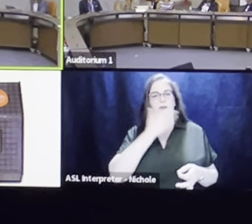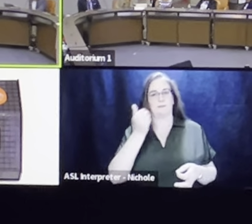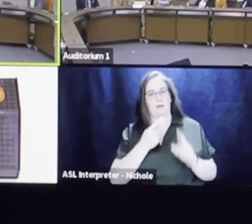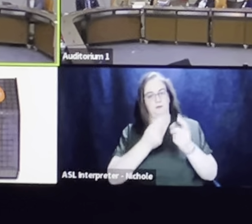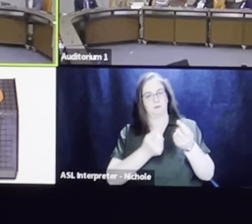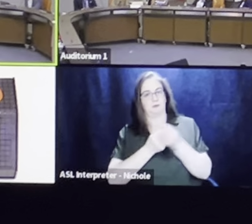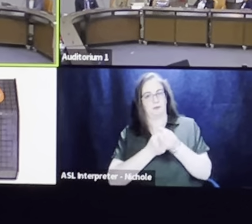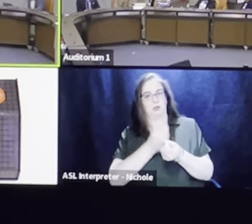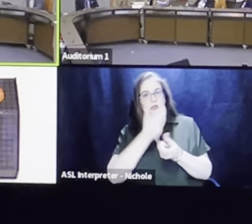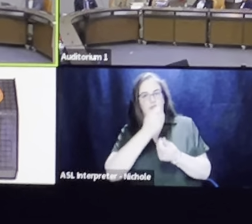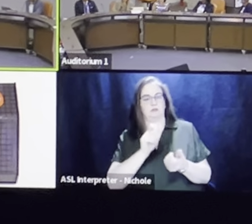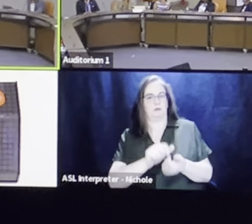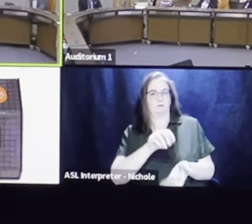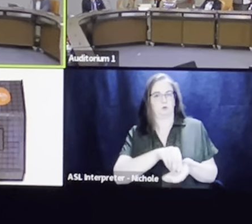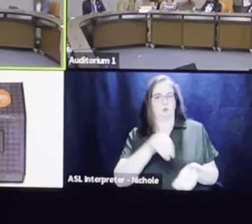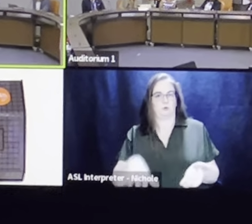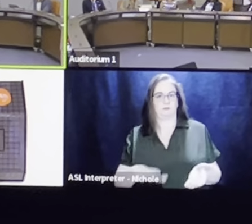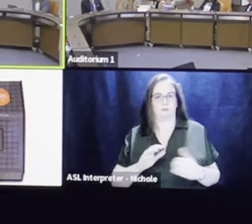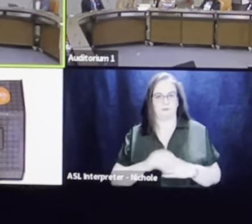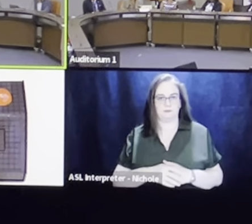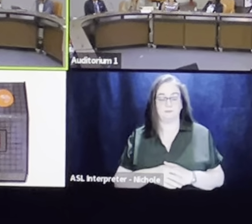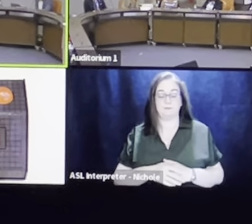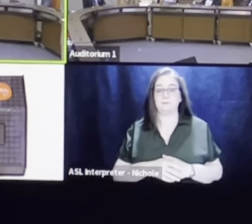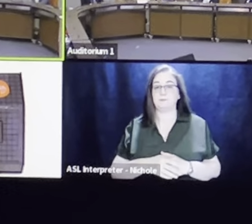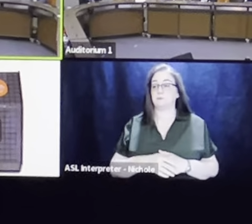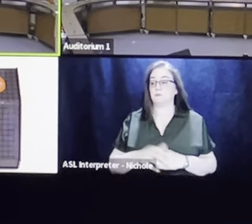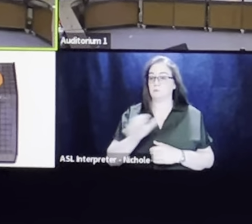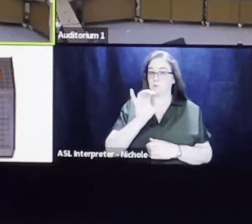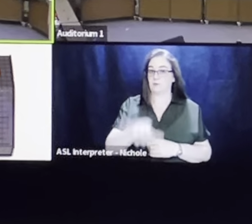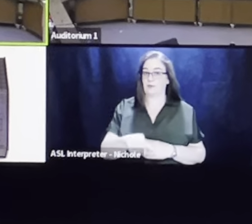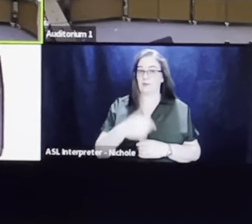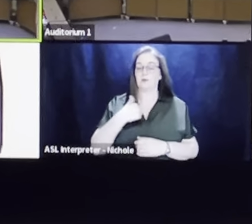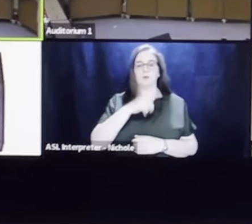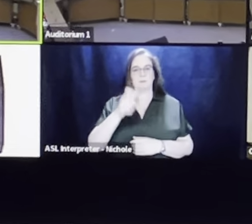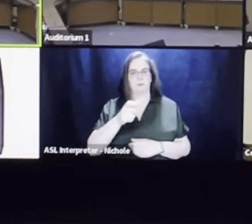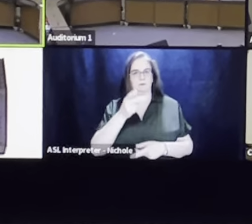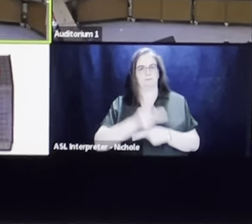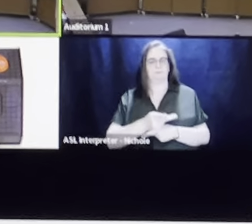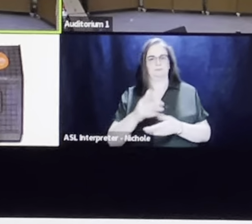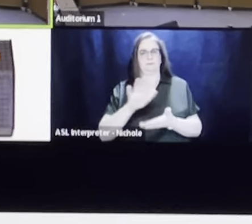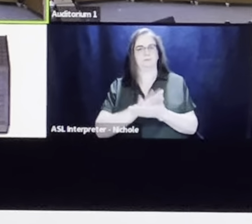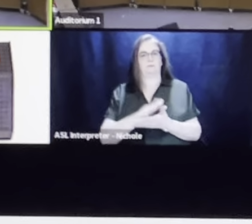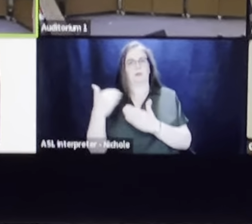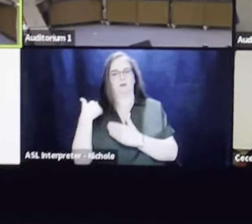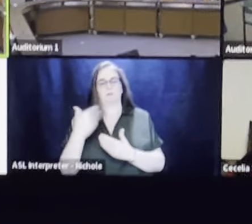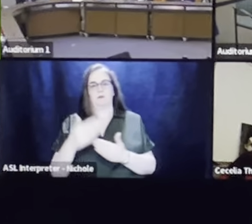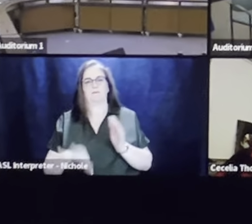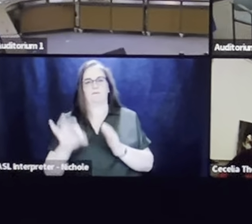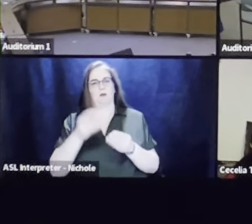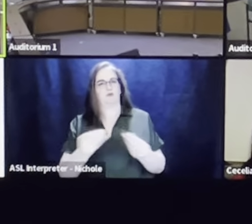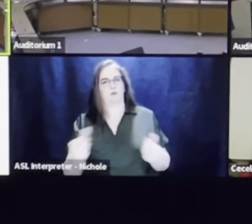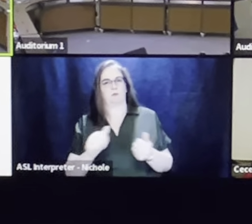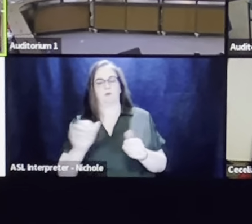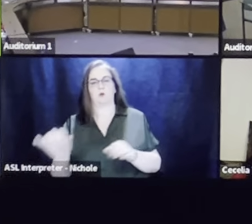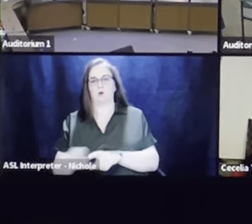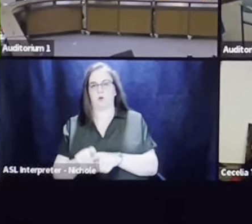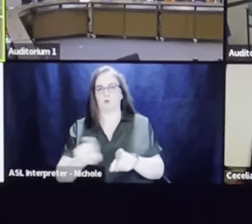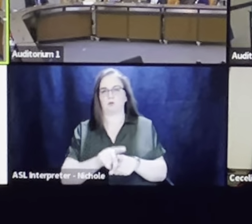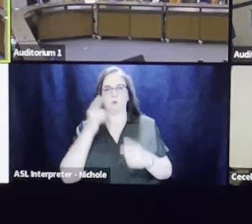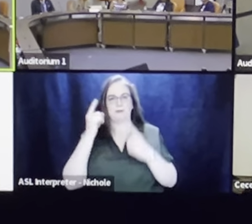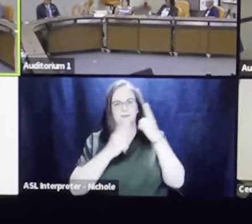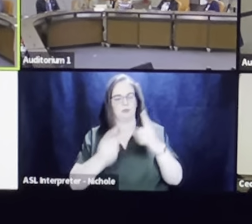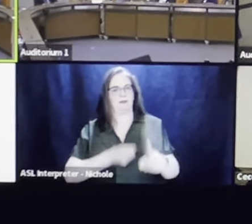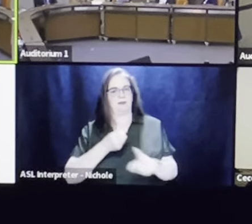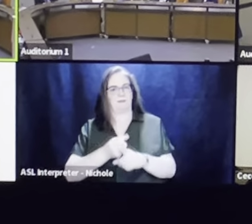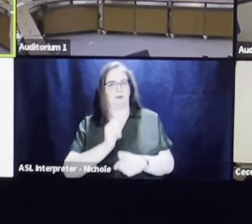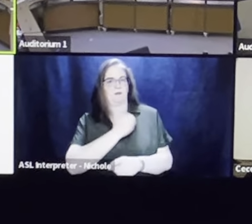interest of students. In order to do that, we must hold the school accountable and find a remedy while also considering the impact of